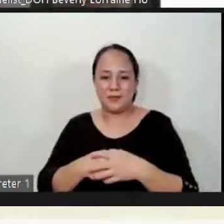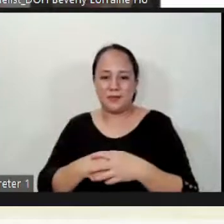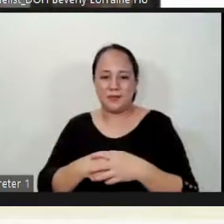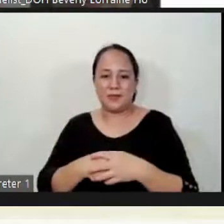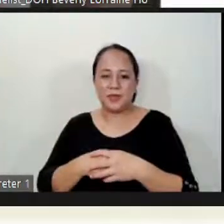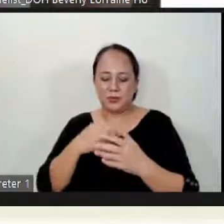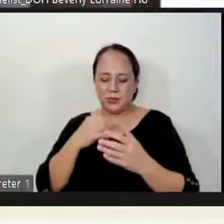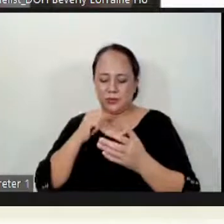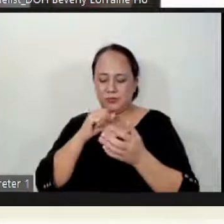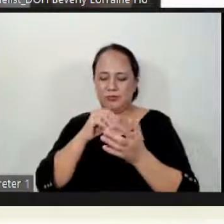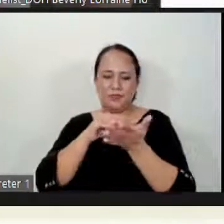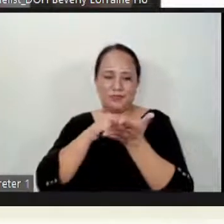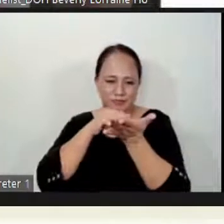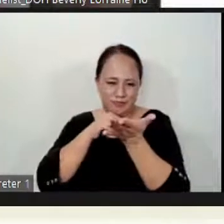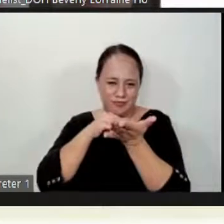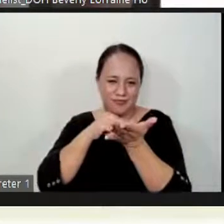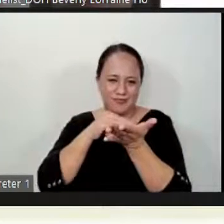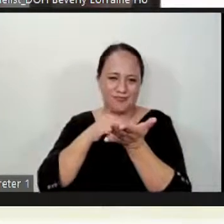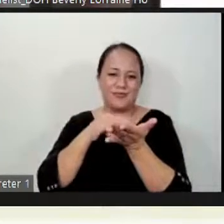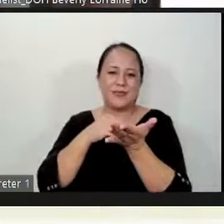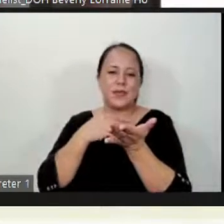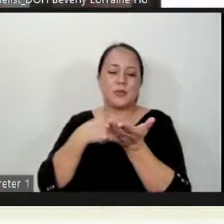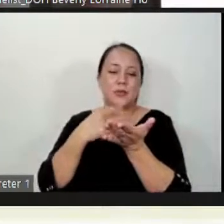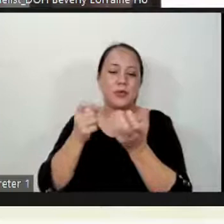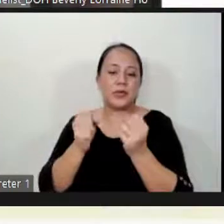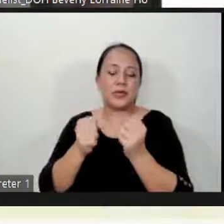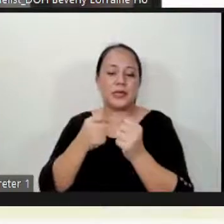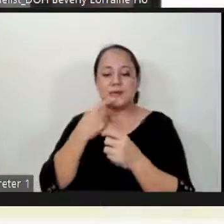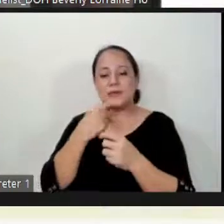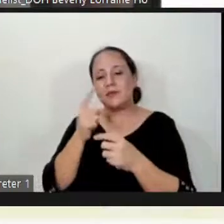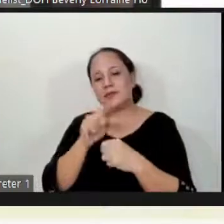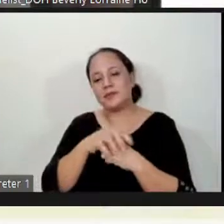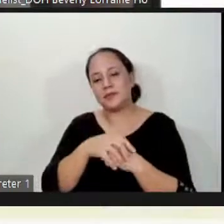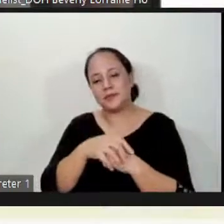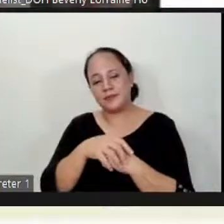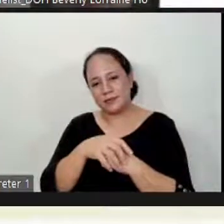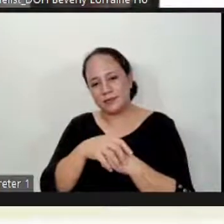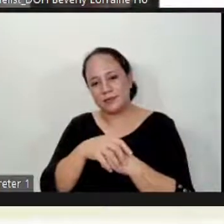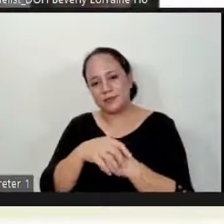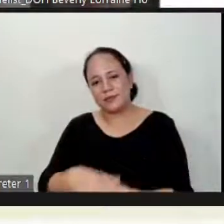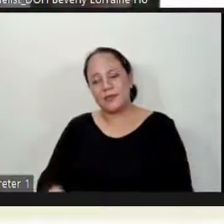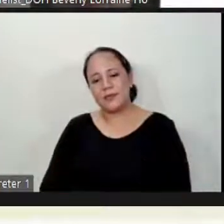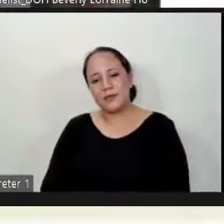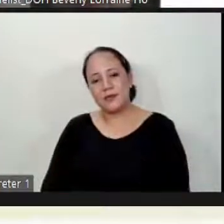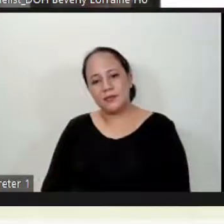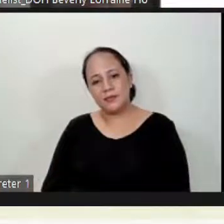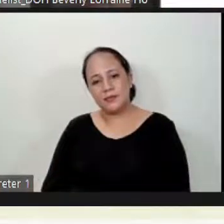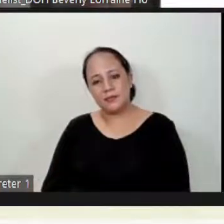Forgive me. But what I can say is that